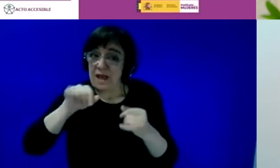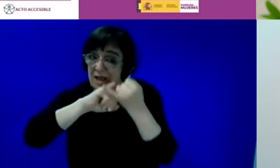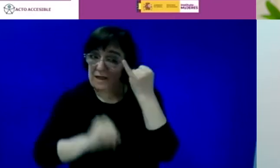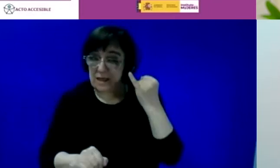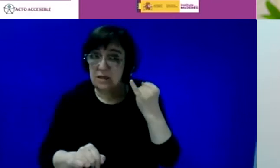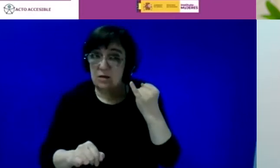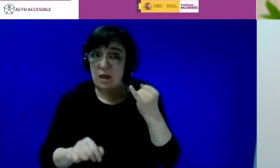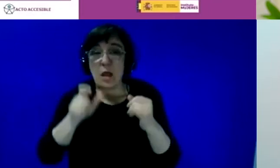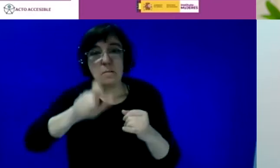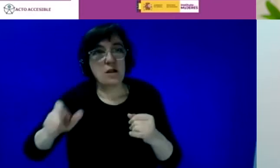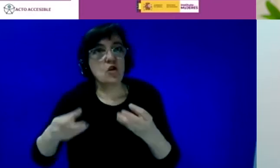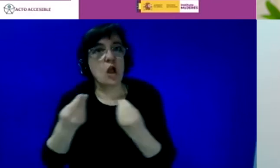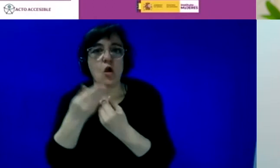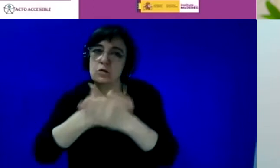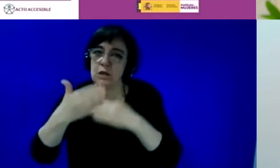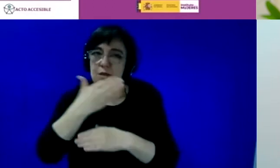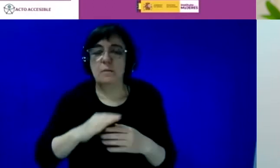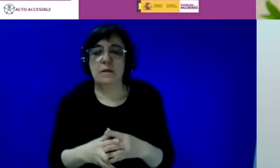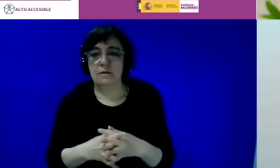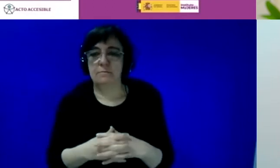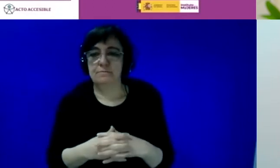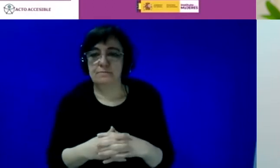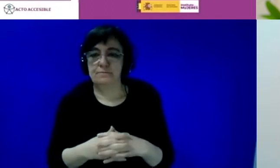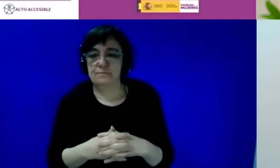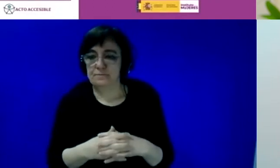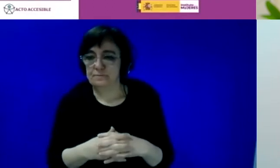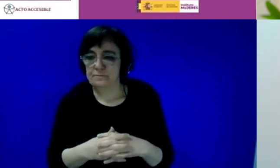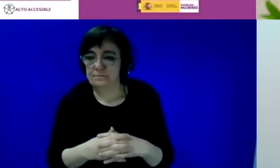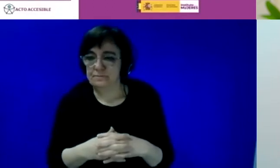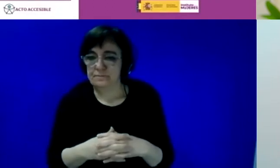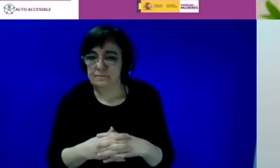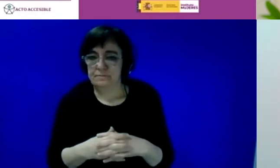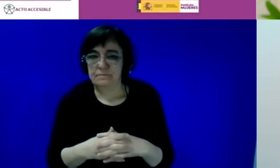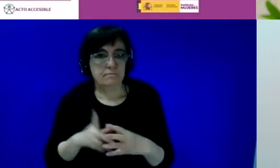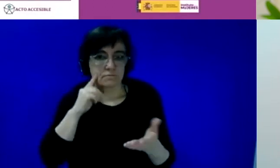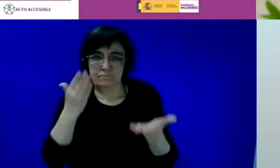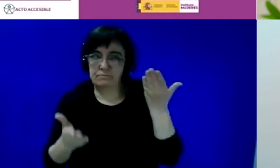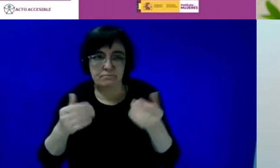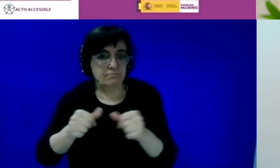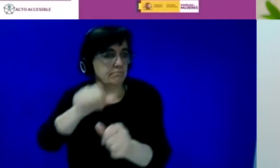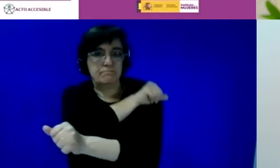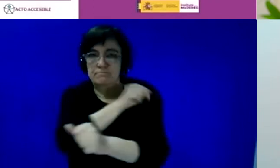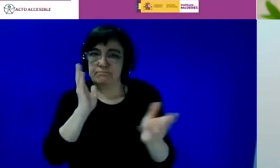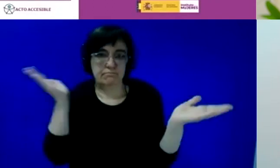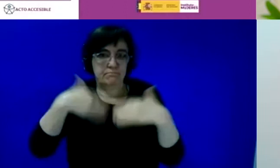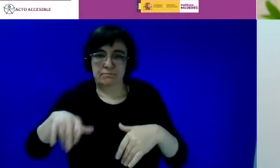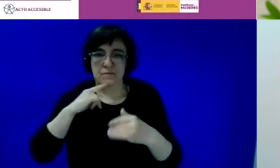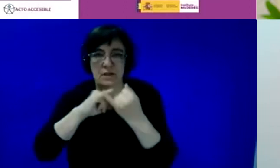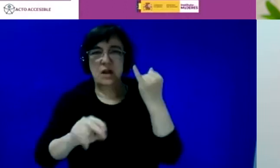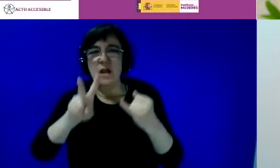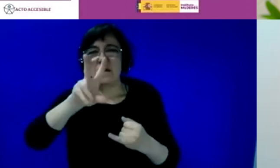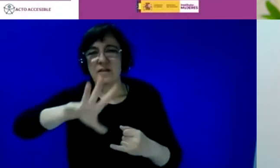disabilities, is nearly like no other within the last 25 years in Europe and in the close borders,